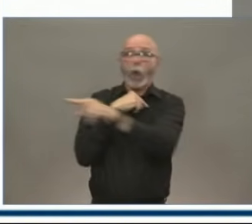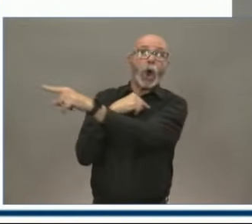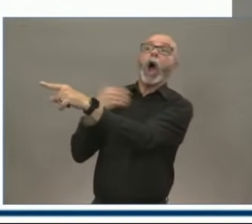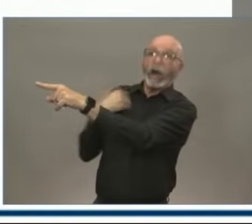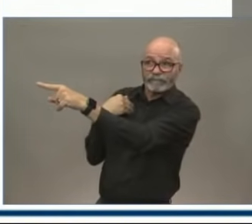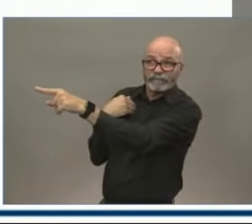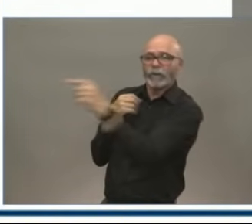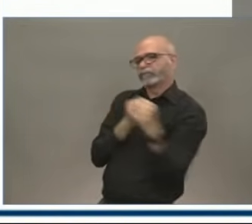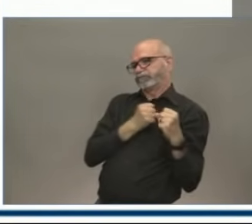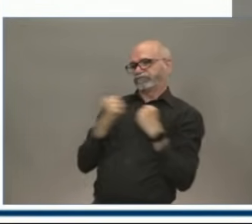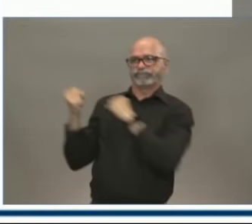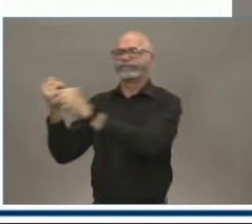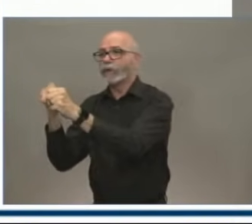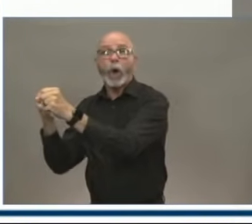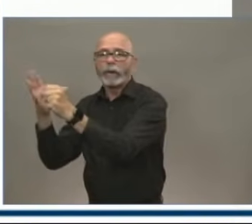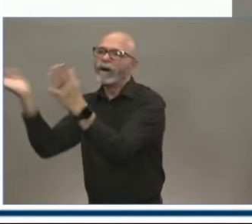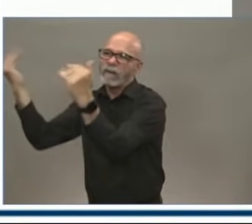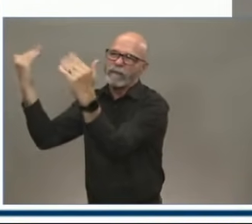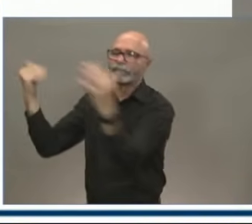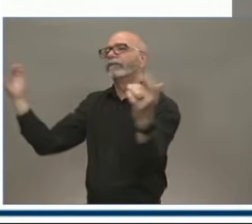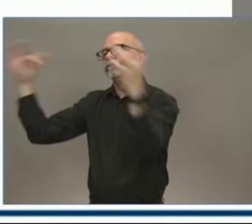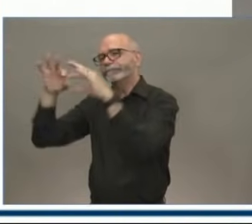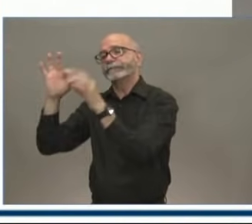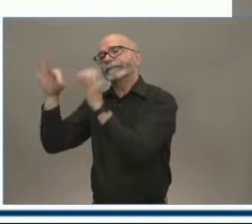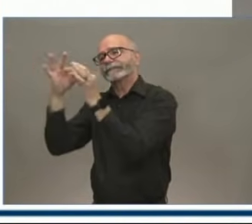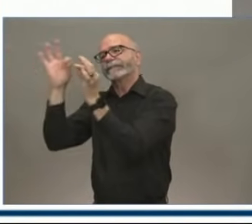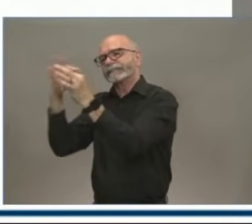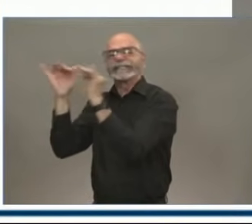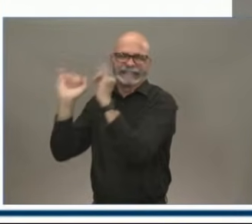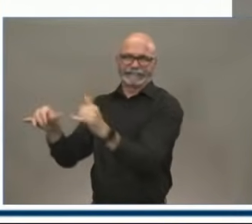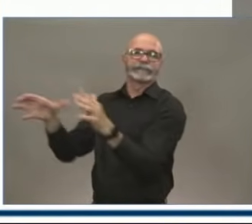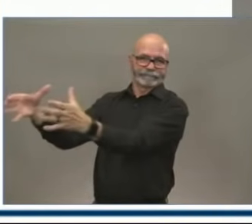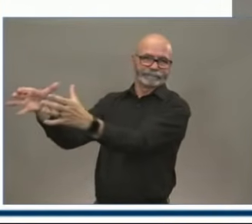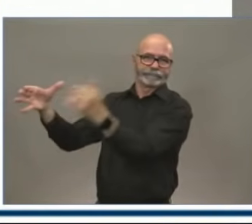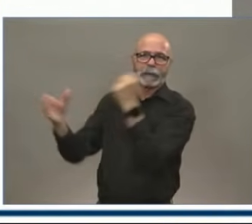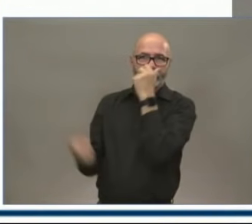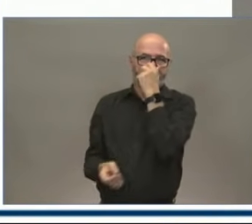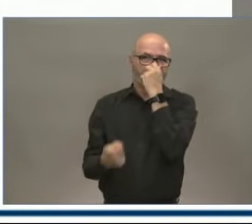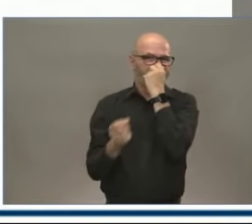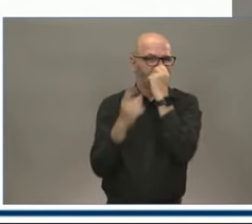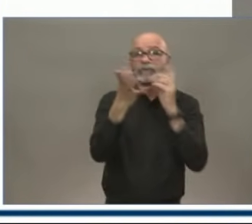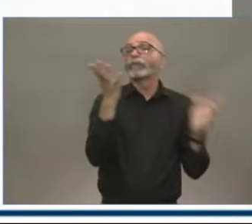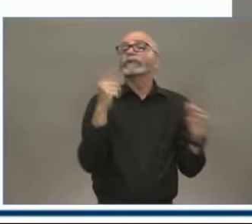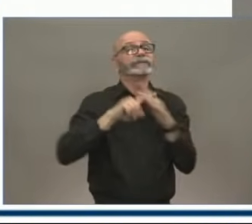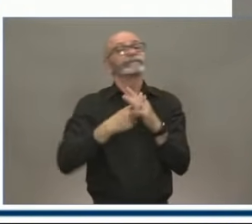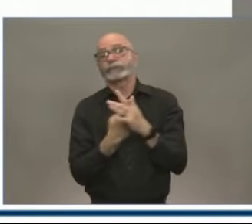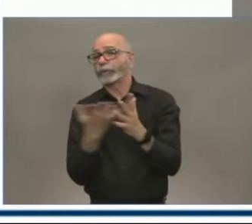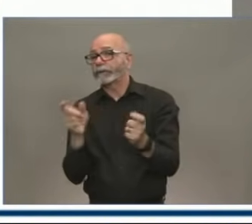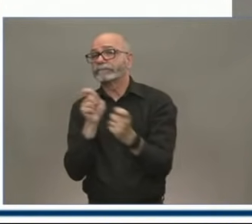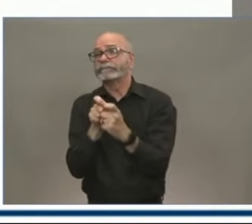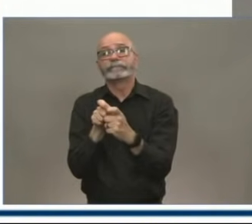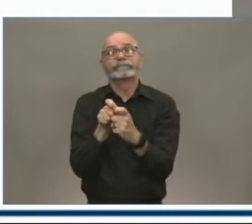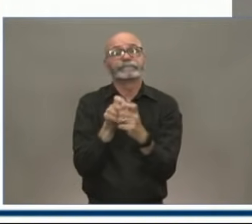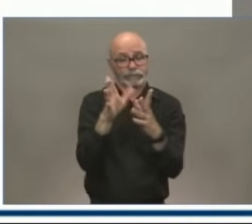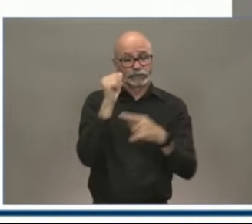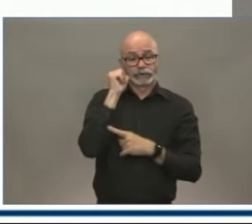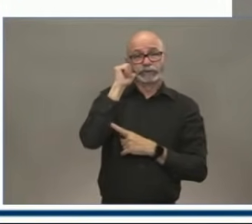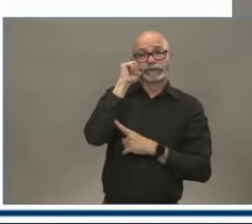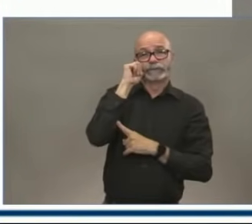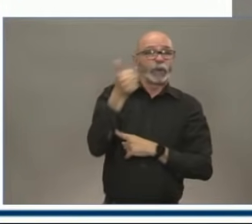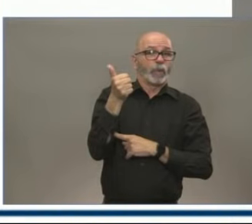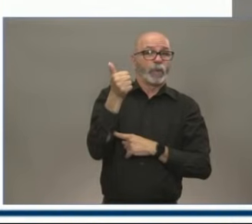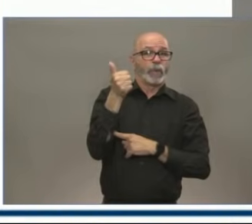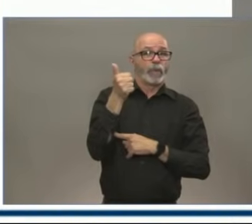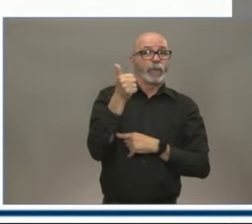tested to come in to get tested. So the first place we'll be using this, one of these vans is tomorrow, supporting testing at